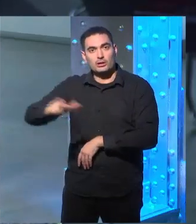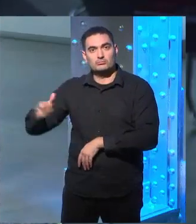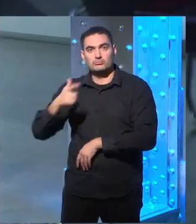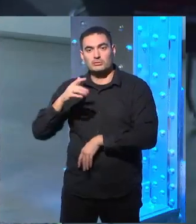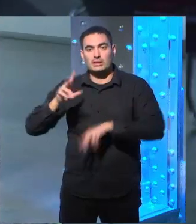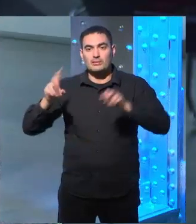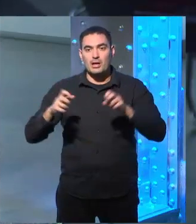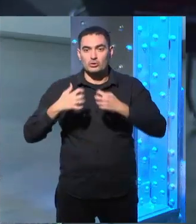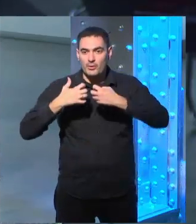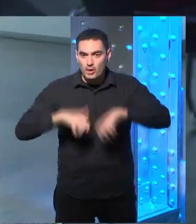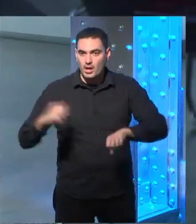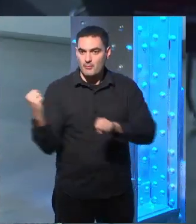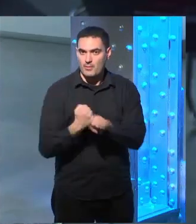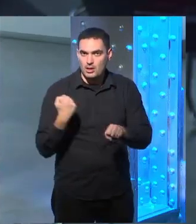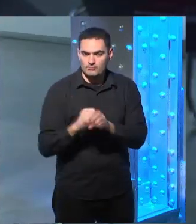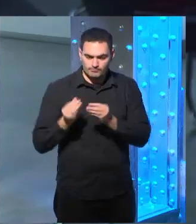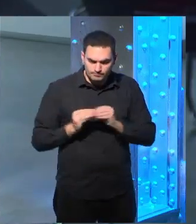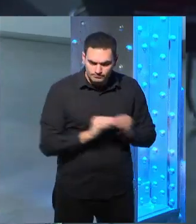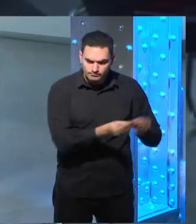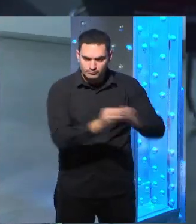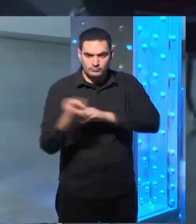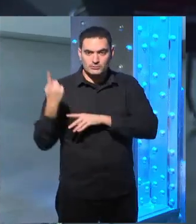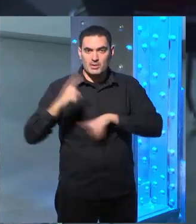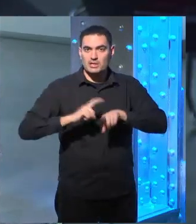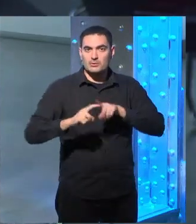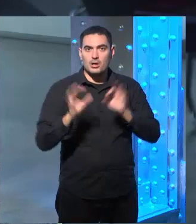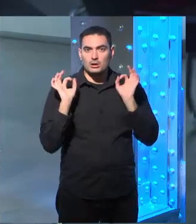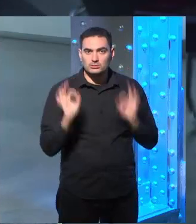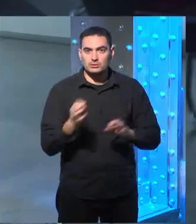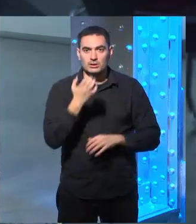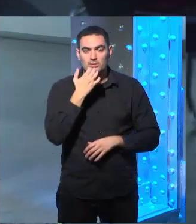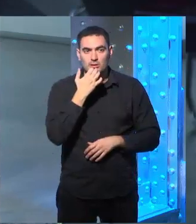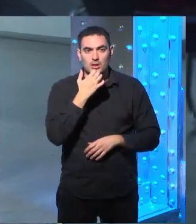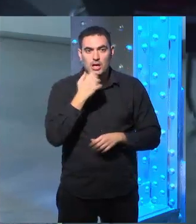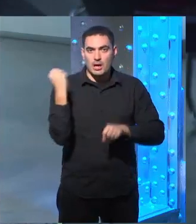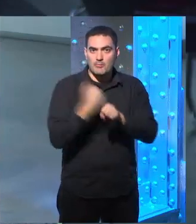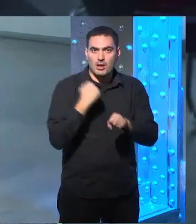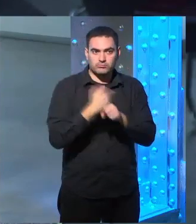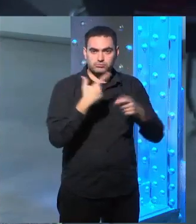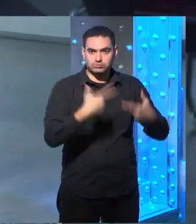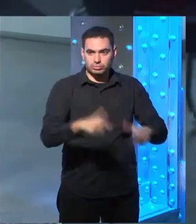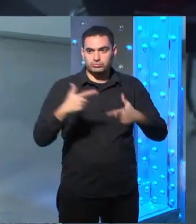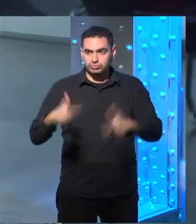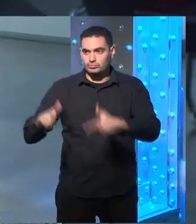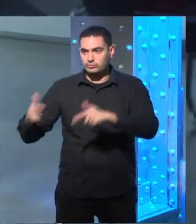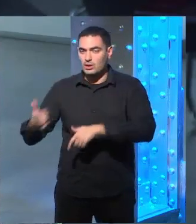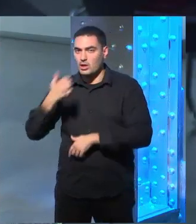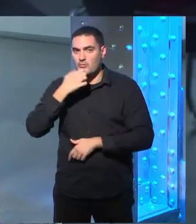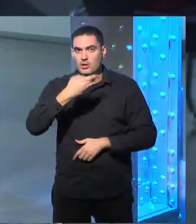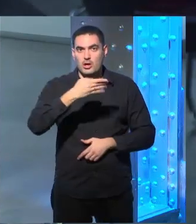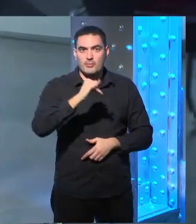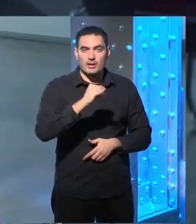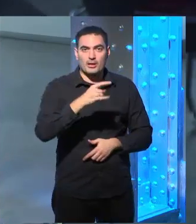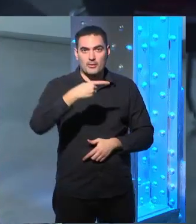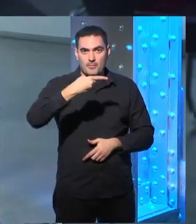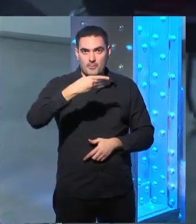Spaniards about change and automation of employment. We have analyzed specific aspects where there perhaps are niches like big